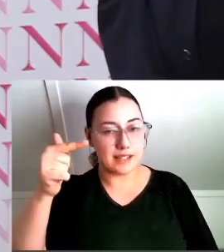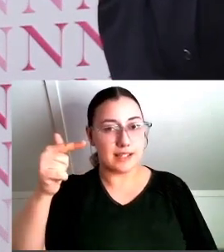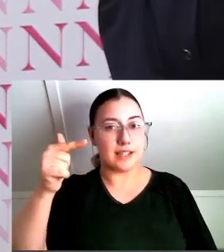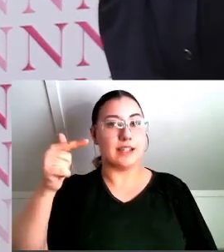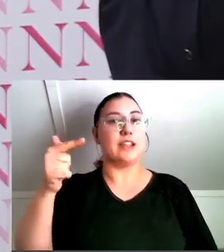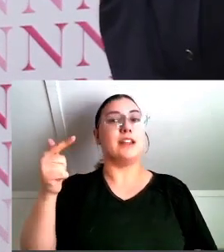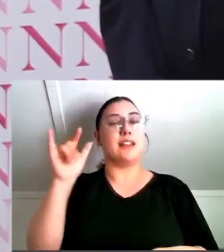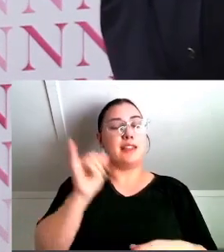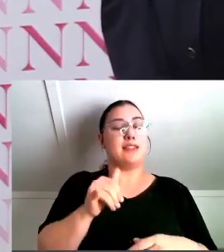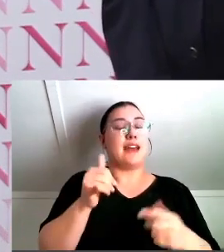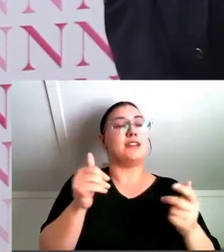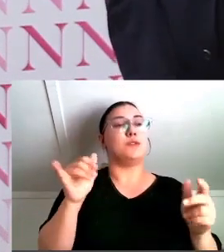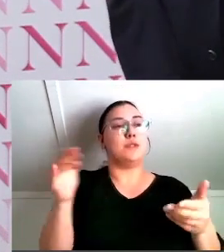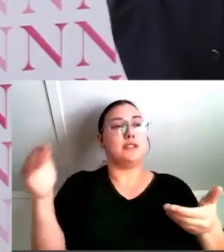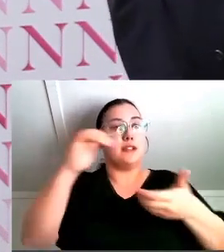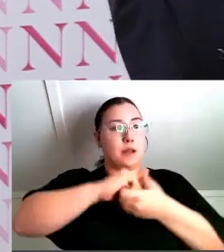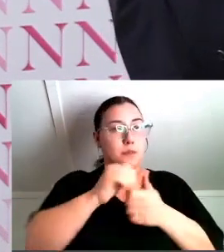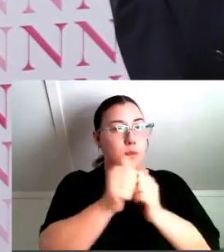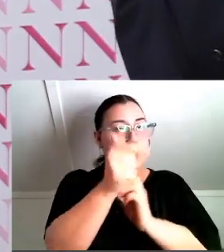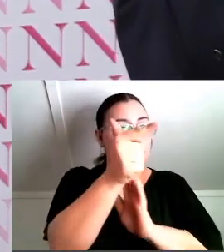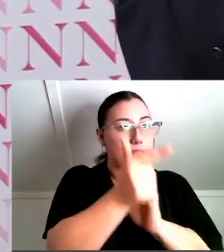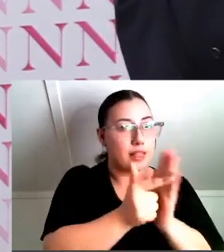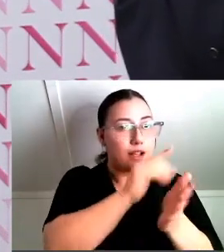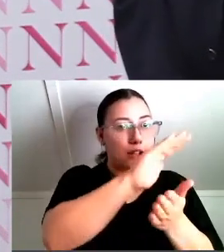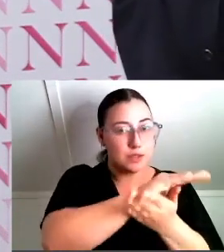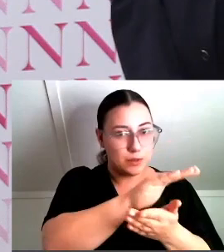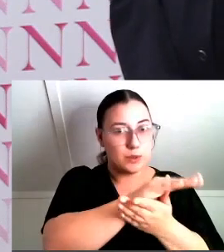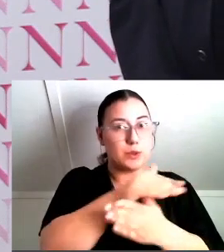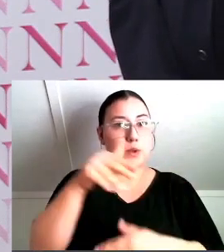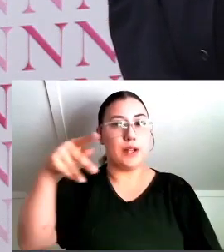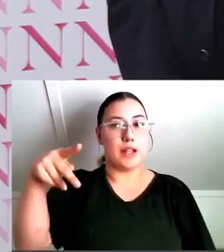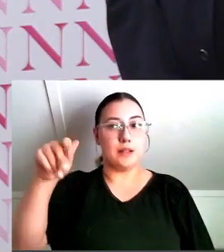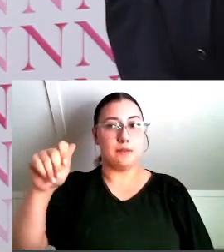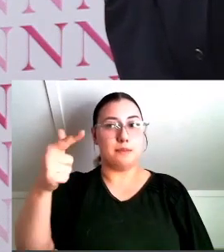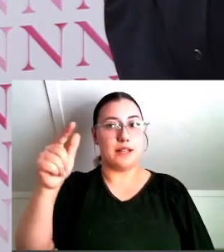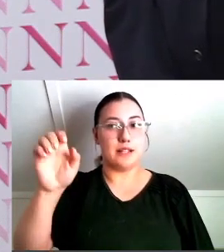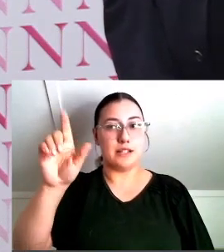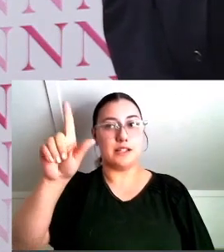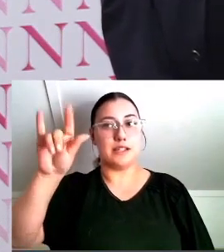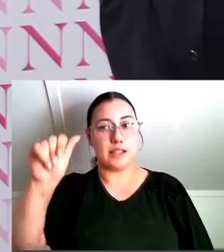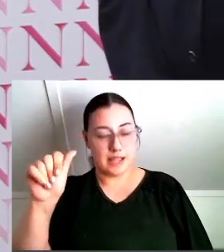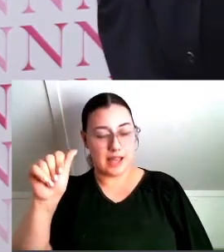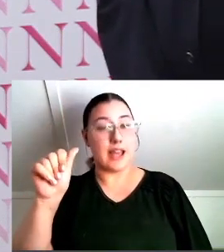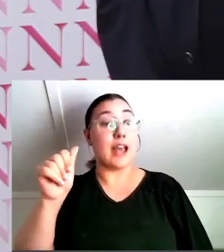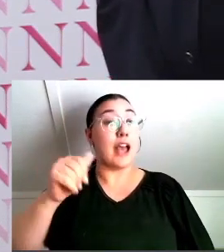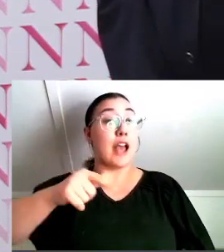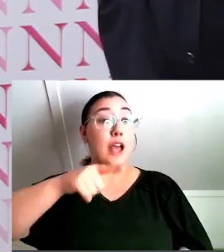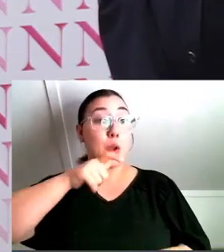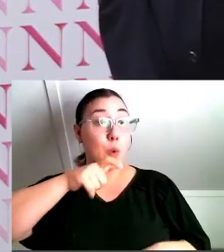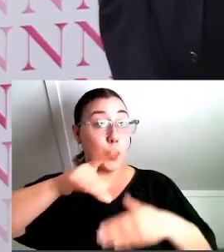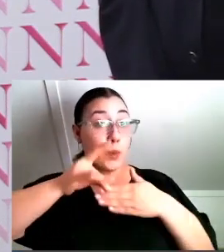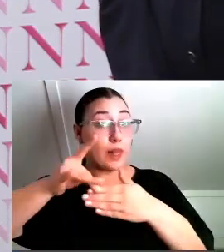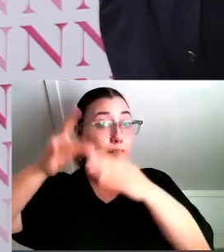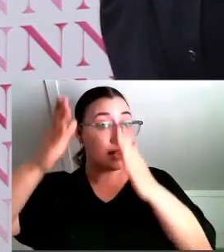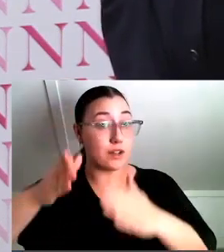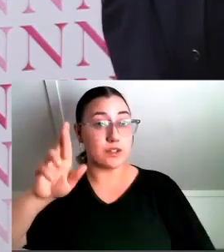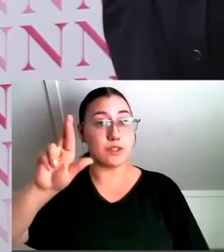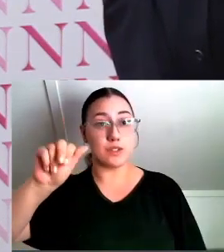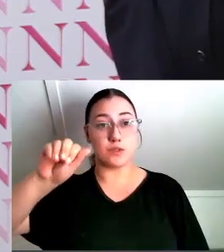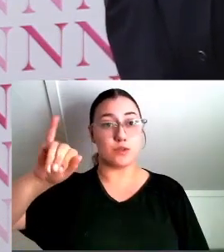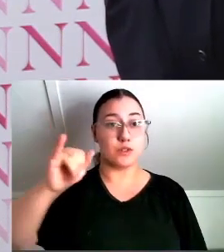CSSH, Pat Williams, guided this year. And that under the leadership of Regine Jean-Charles, we are embarking now